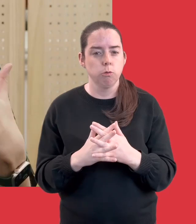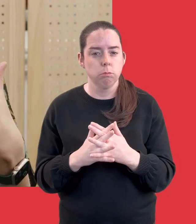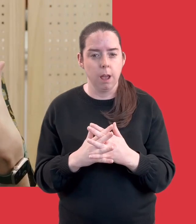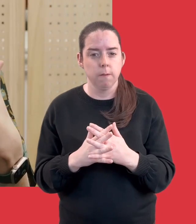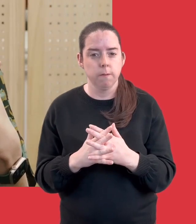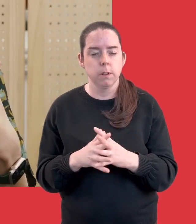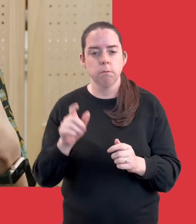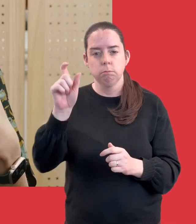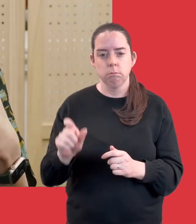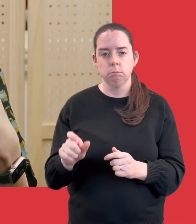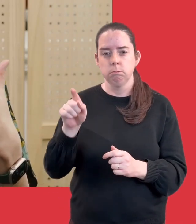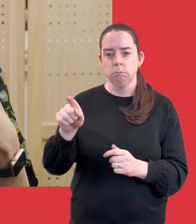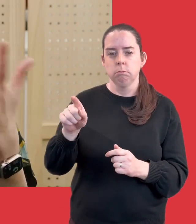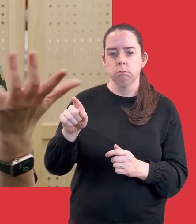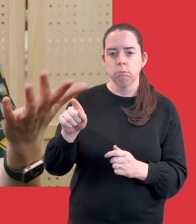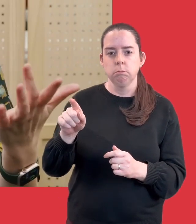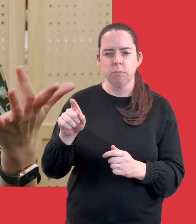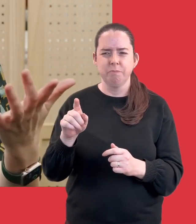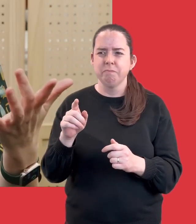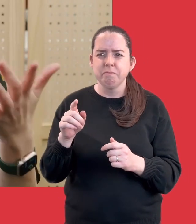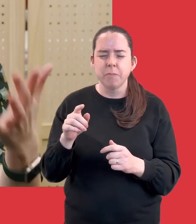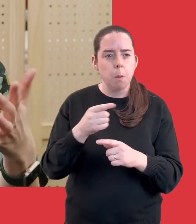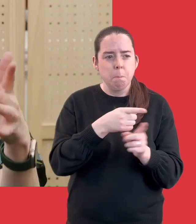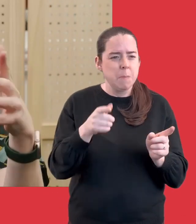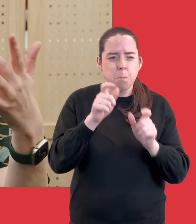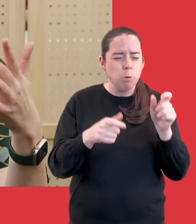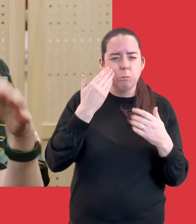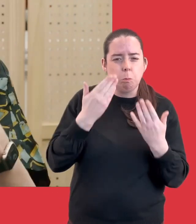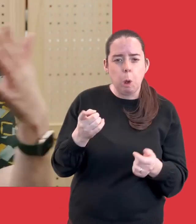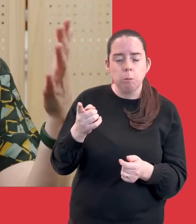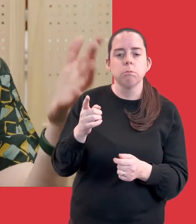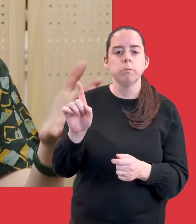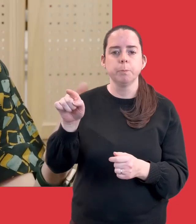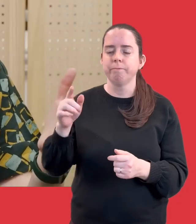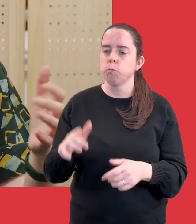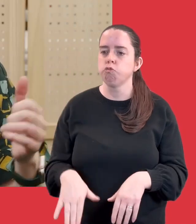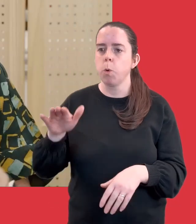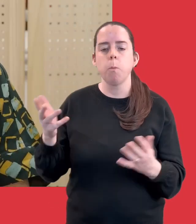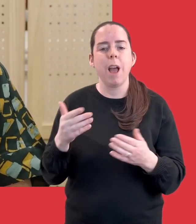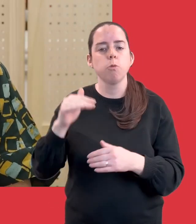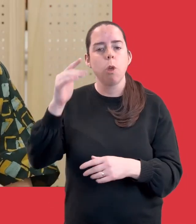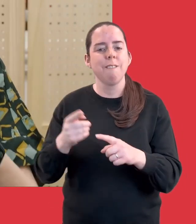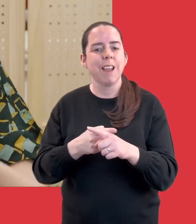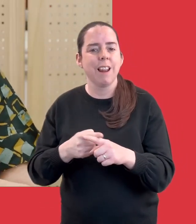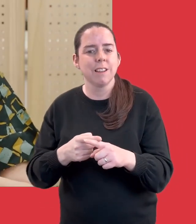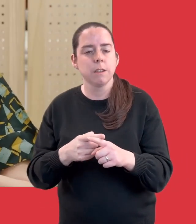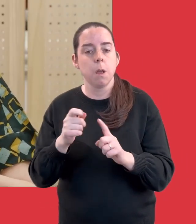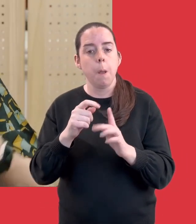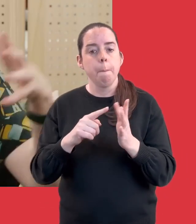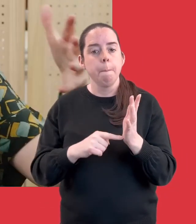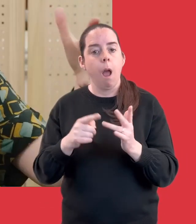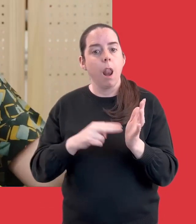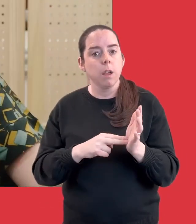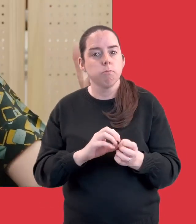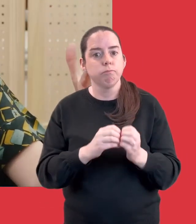to do with the fact that Mary Wollstonecraft, a little known fact about her is that she grew up in the north of England, which is where Pilate's based